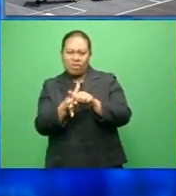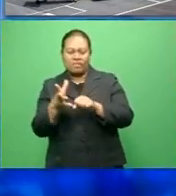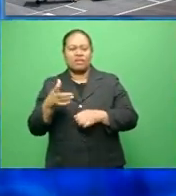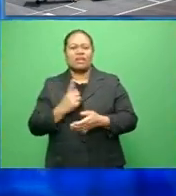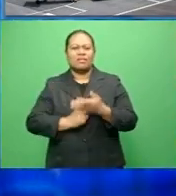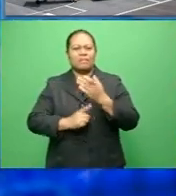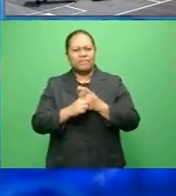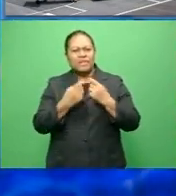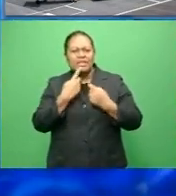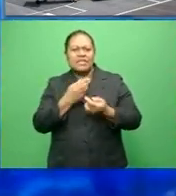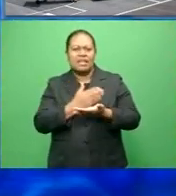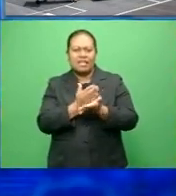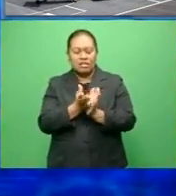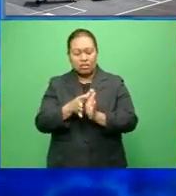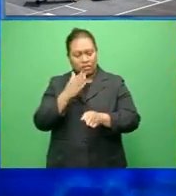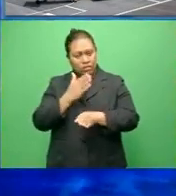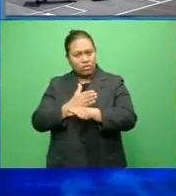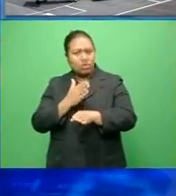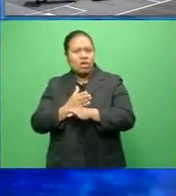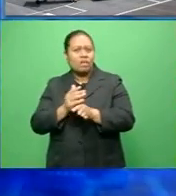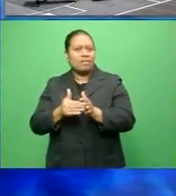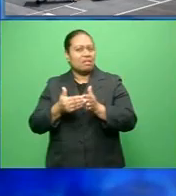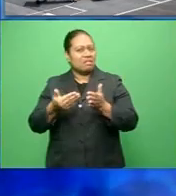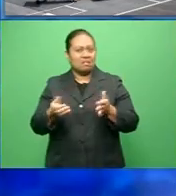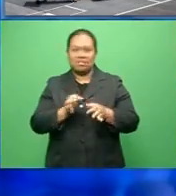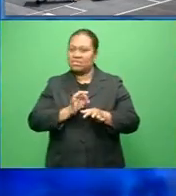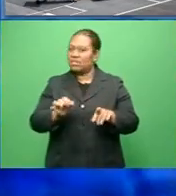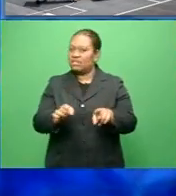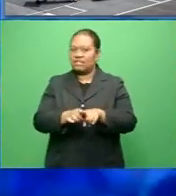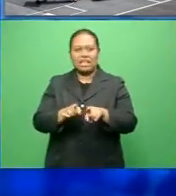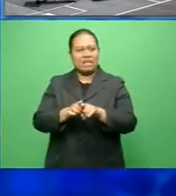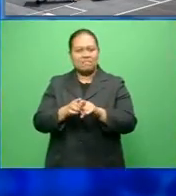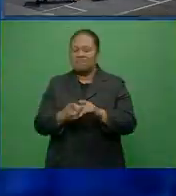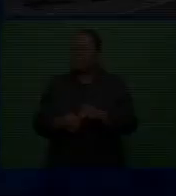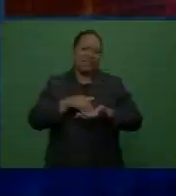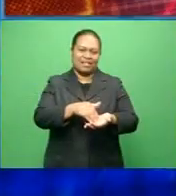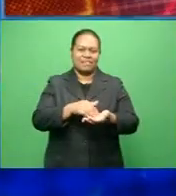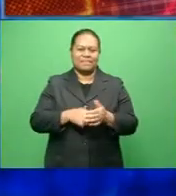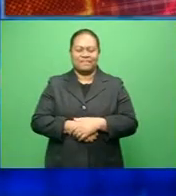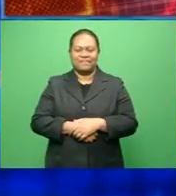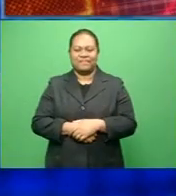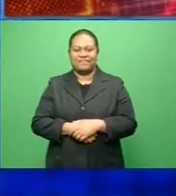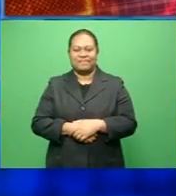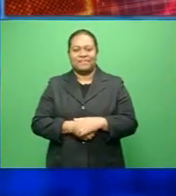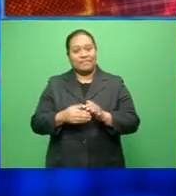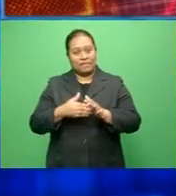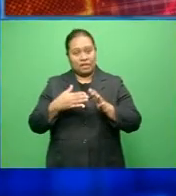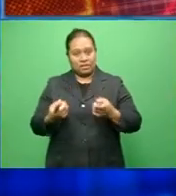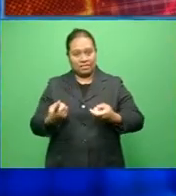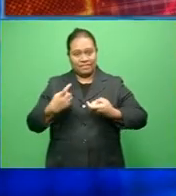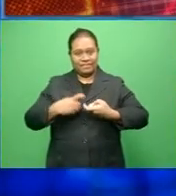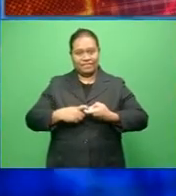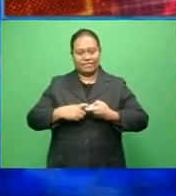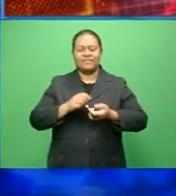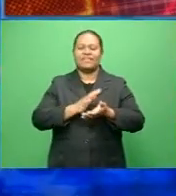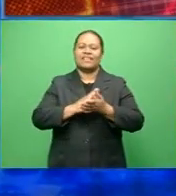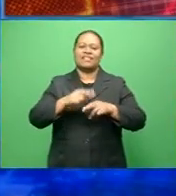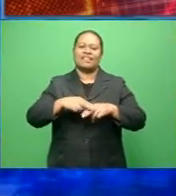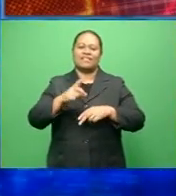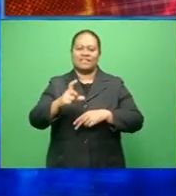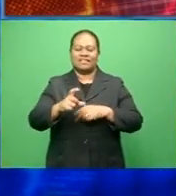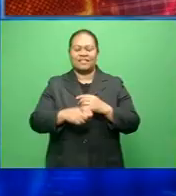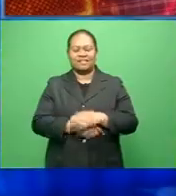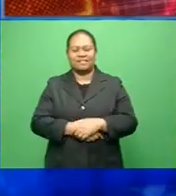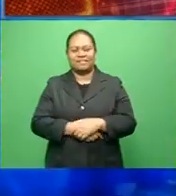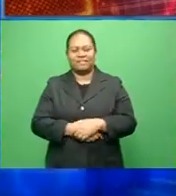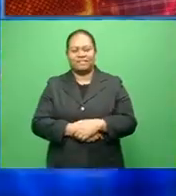shed thousands of jobs and is unlikely it will return to its former glory. We now join Sinifa from HFC Bank with the